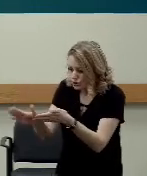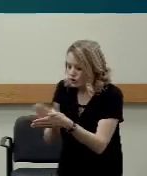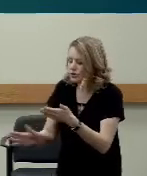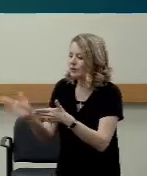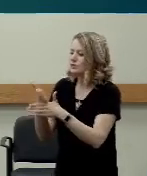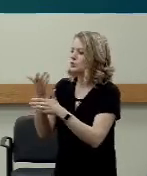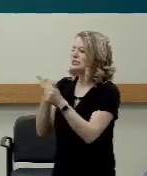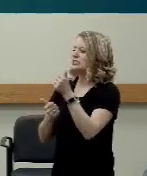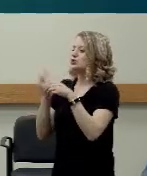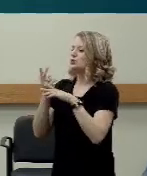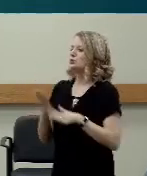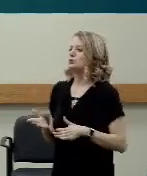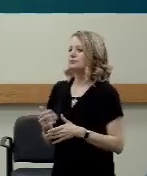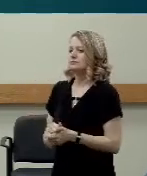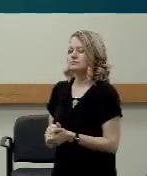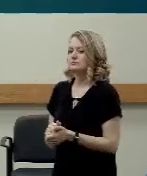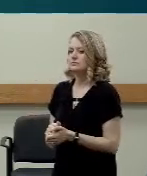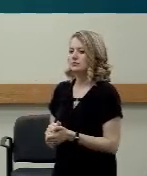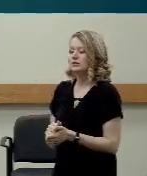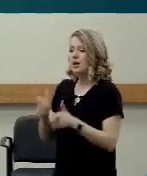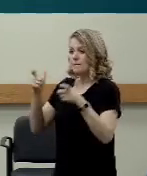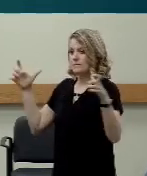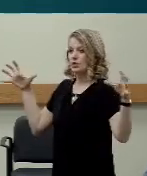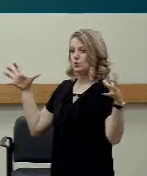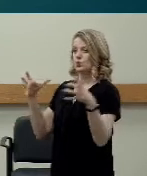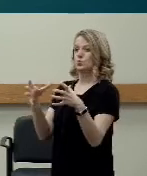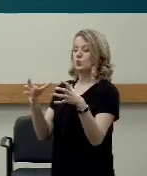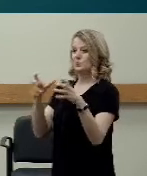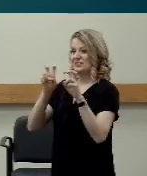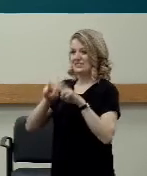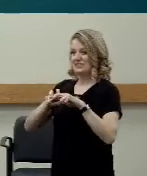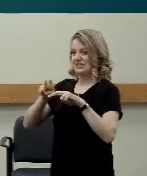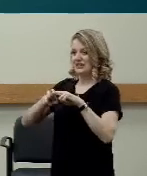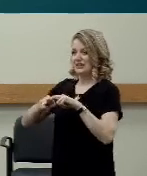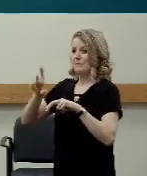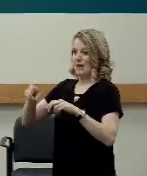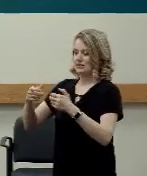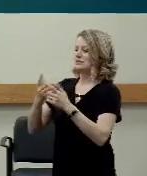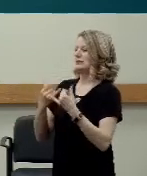Seating for large gatherings reduced to comply with a 6-foot minimum distance between attendees.